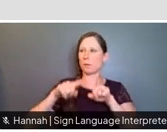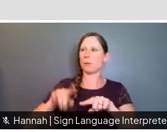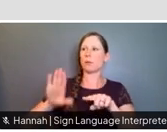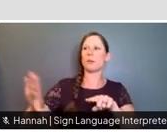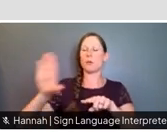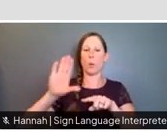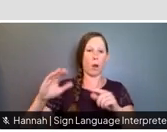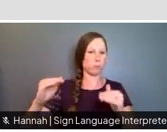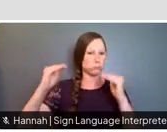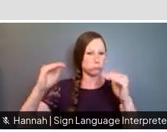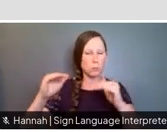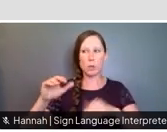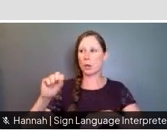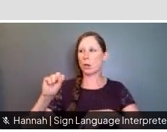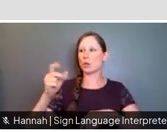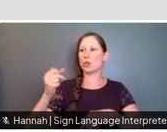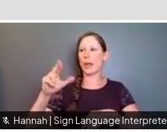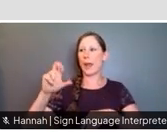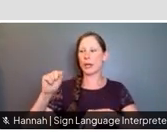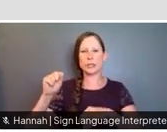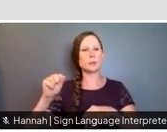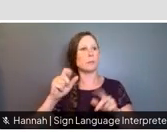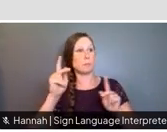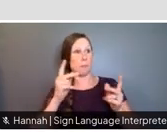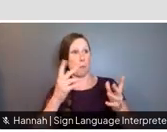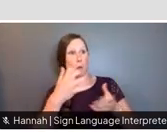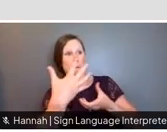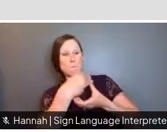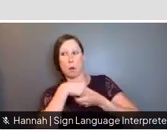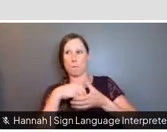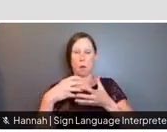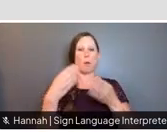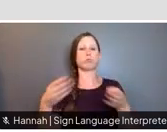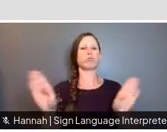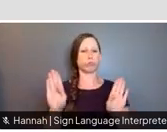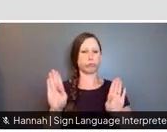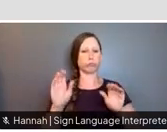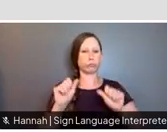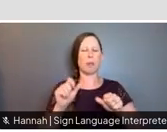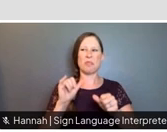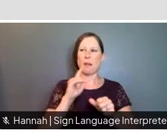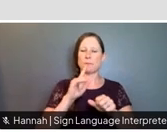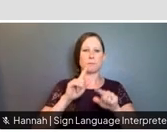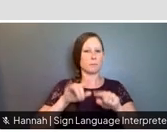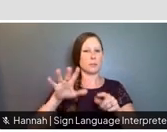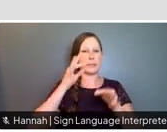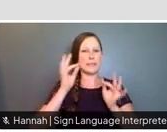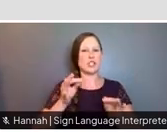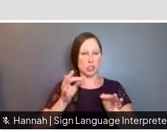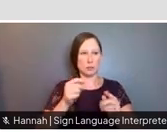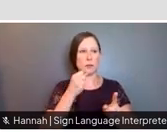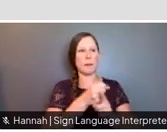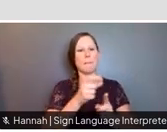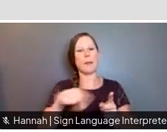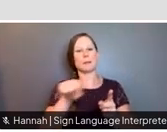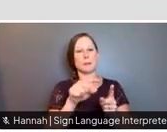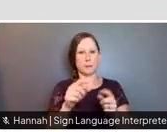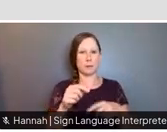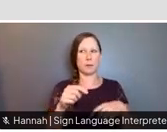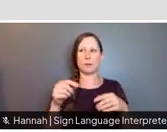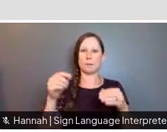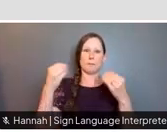for shares in a company like yours. And so the decision to go public and why you would go public can also be impacted by